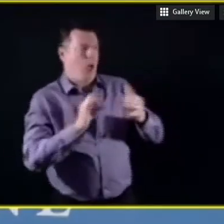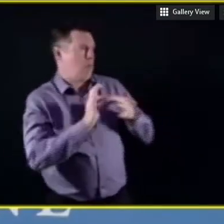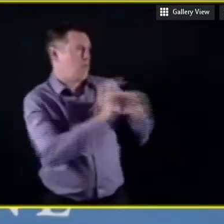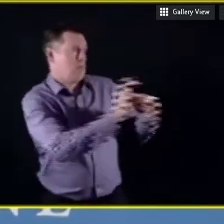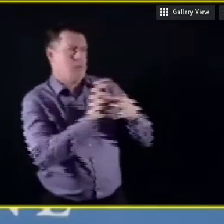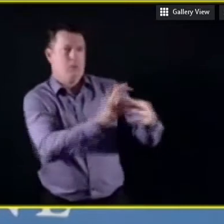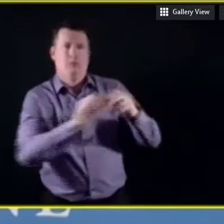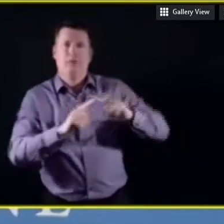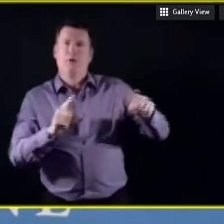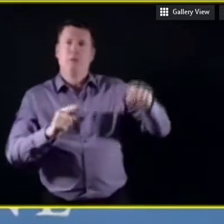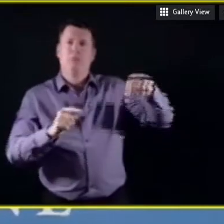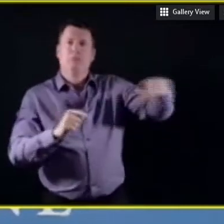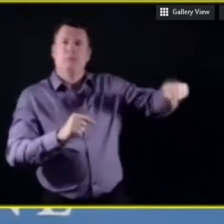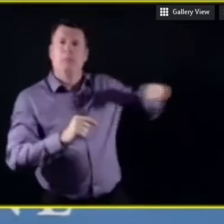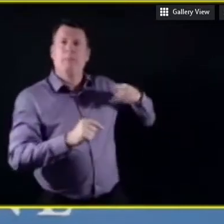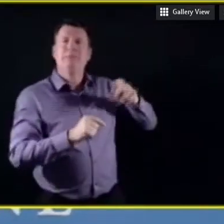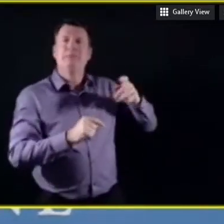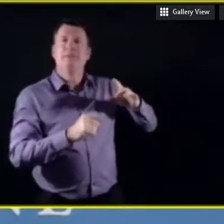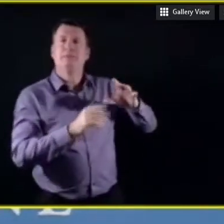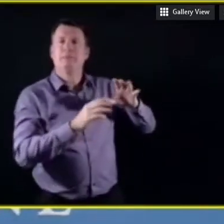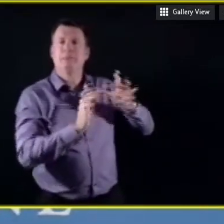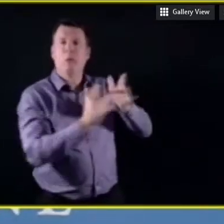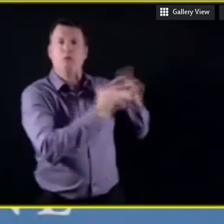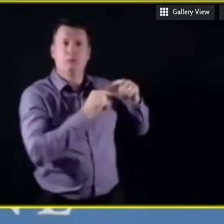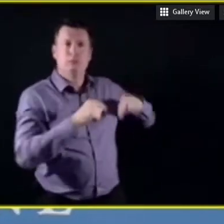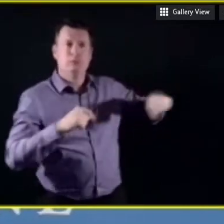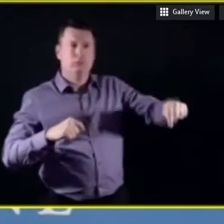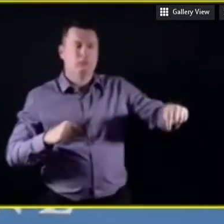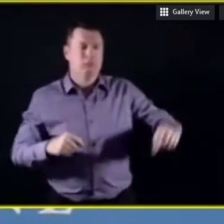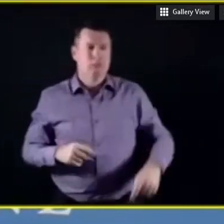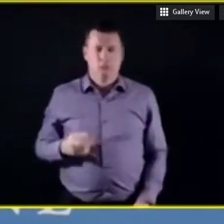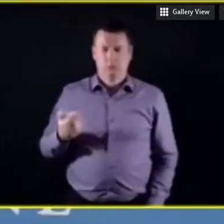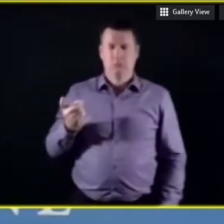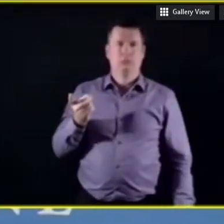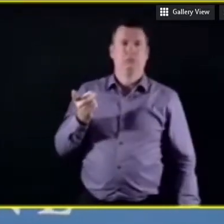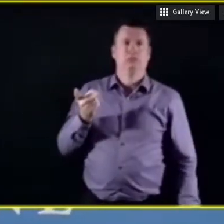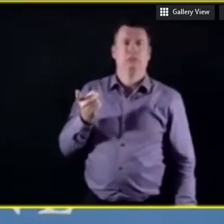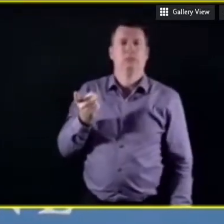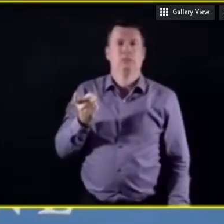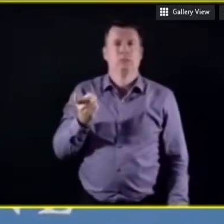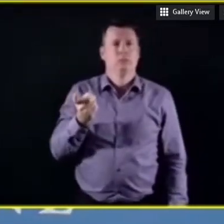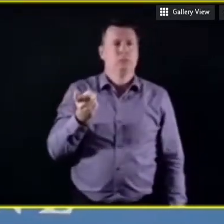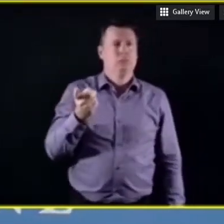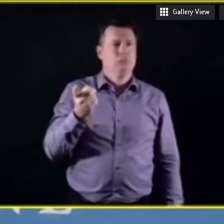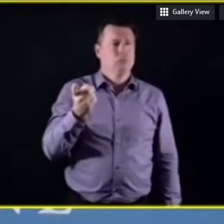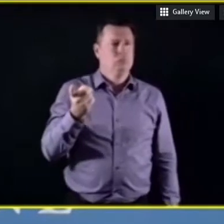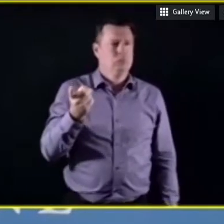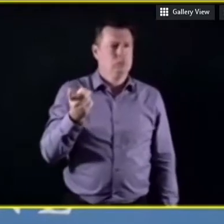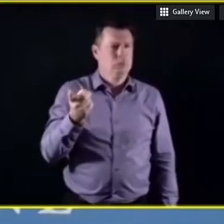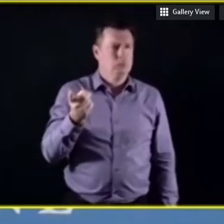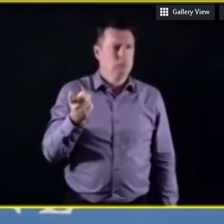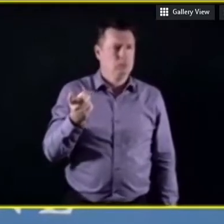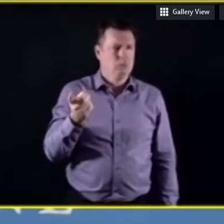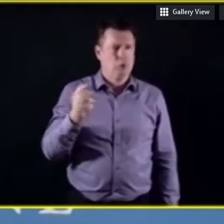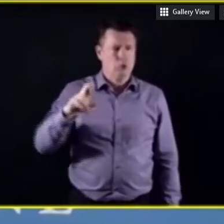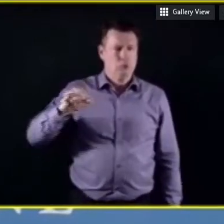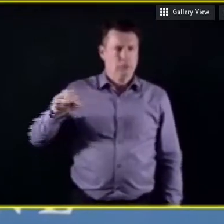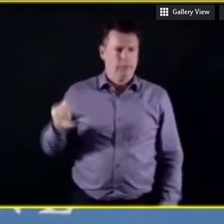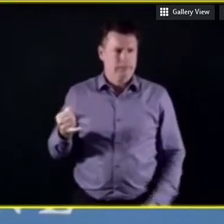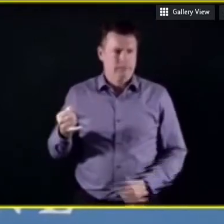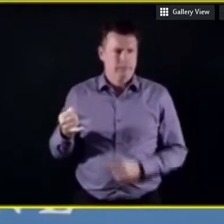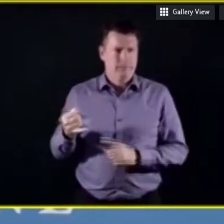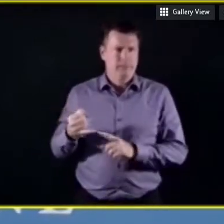part of the goal of having a distinct respiratory clinic is to do to the utmost what we can